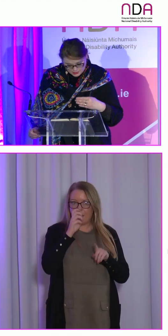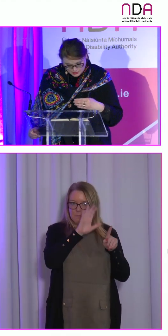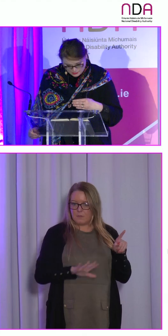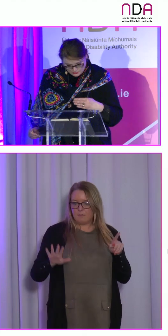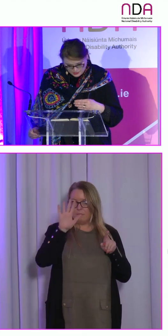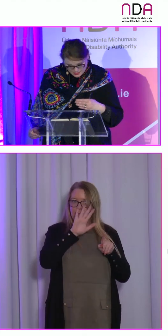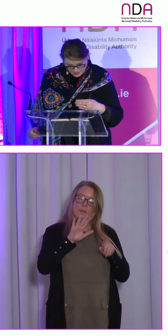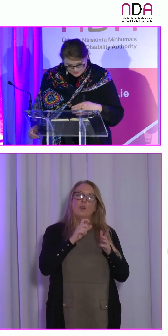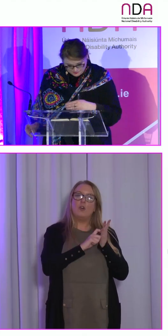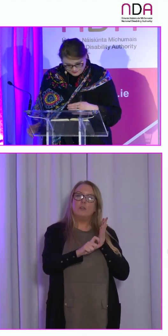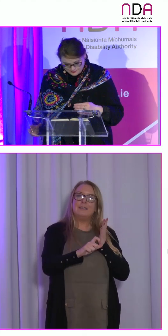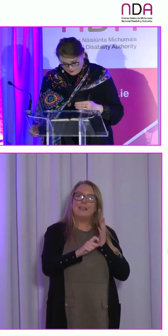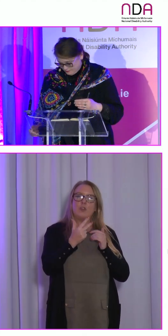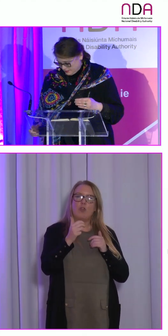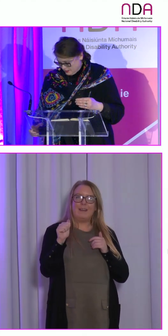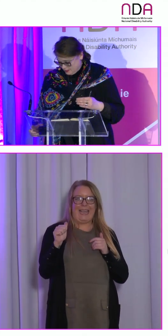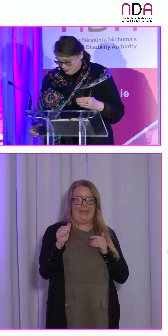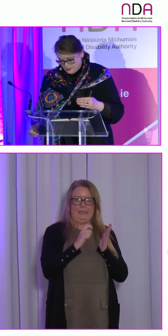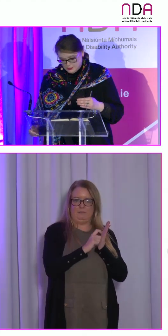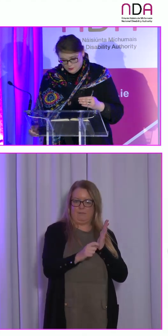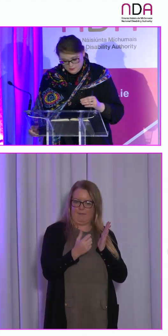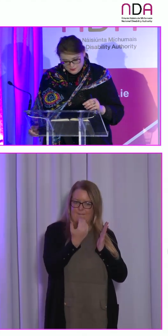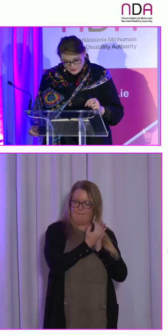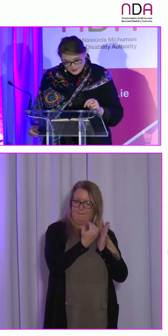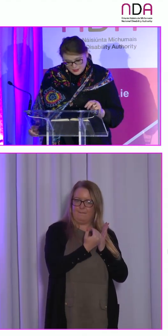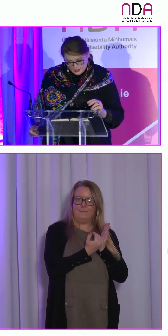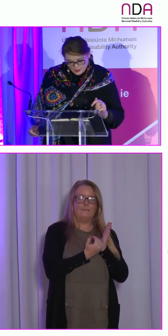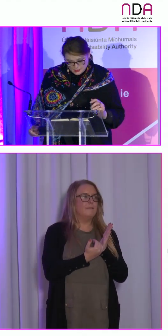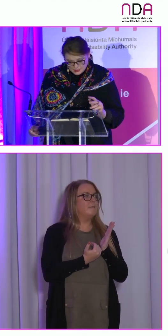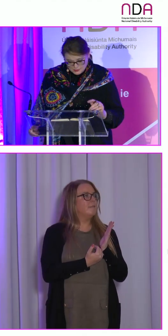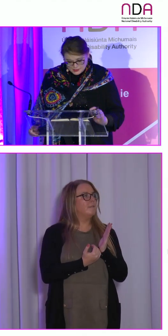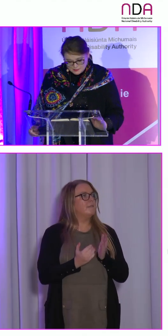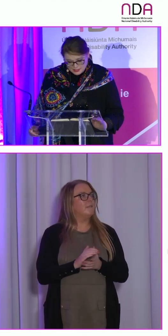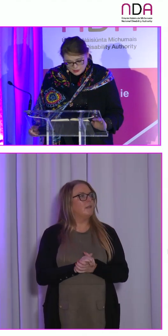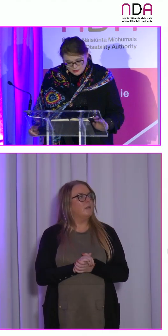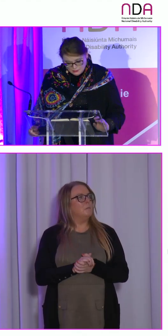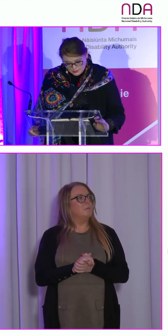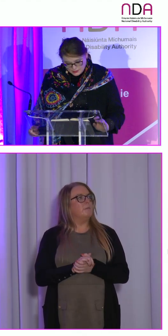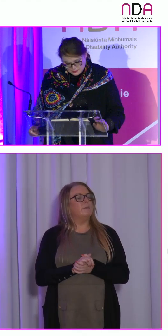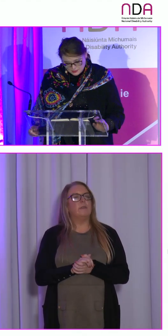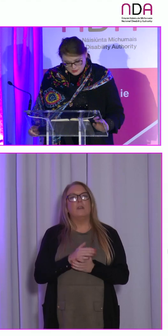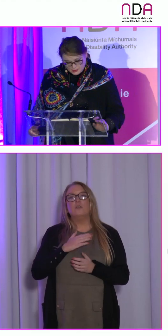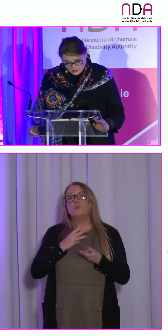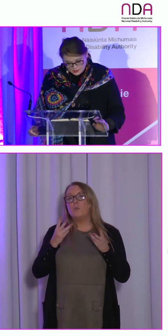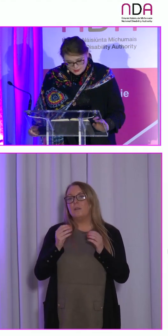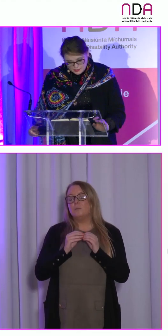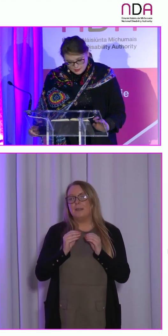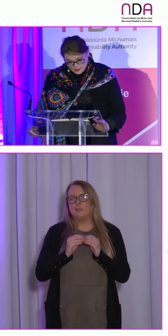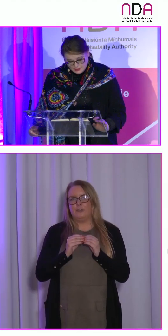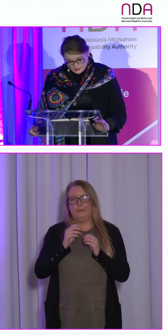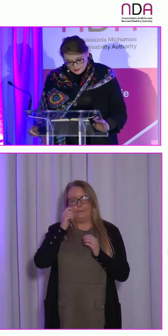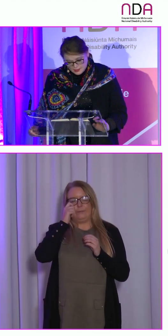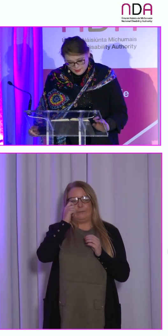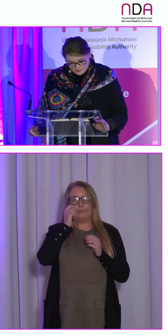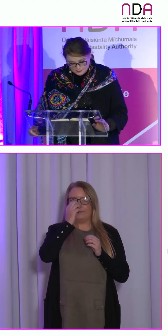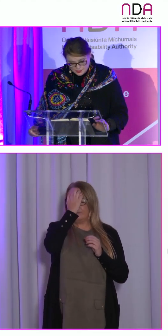under Section 3A. So, I just wanted to mention that this was also highlighted